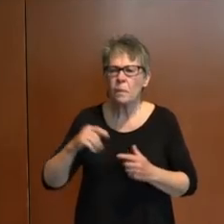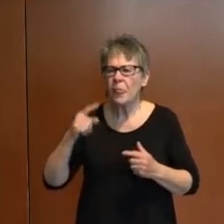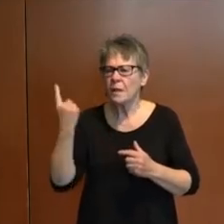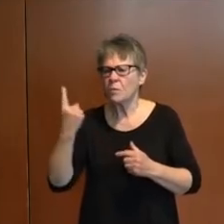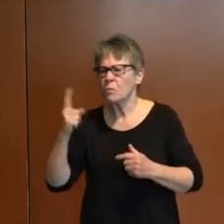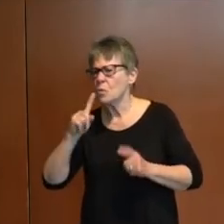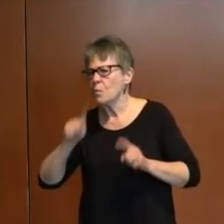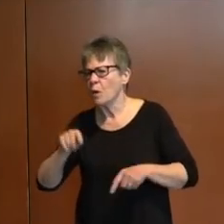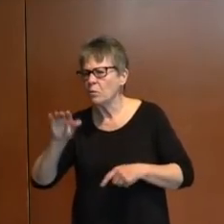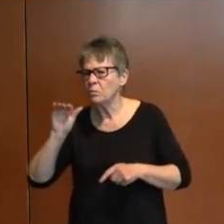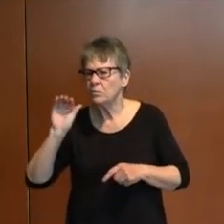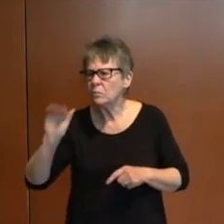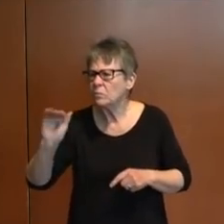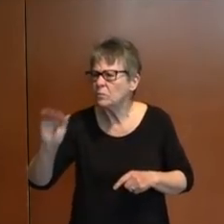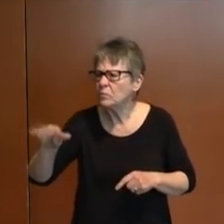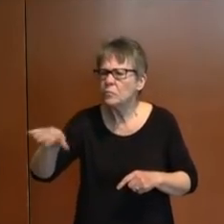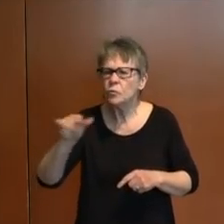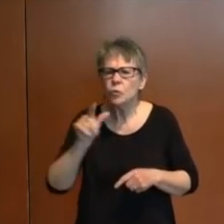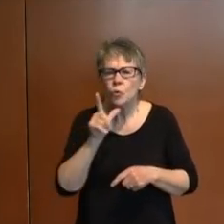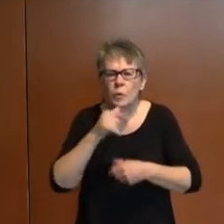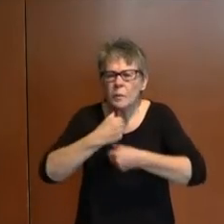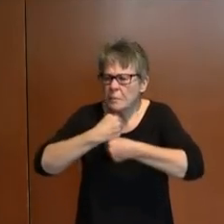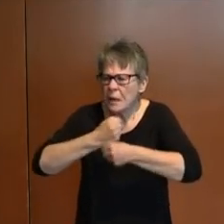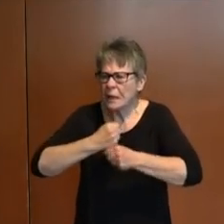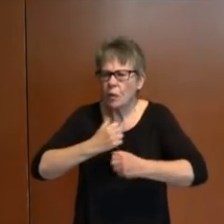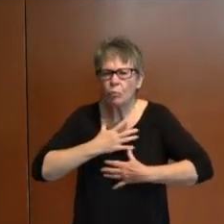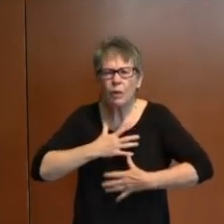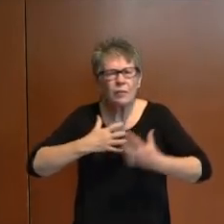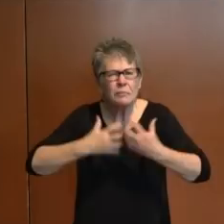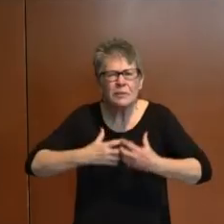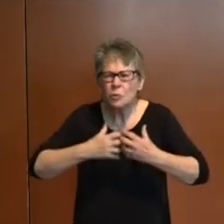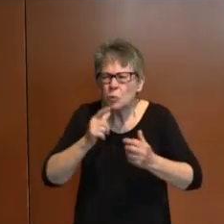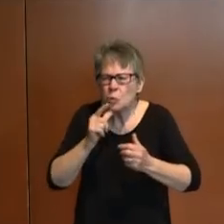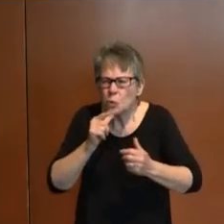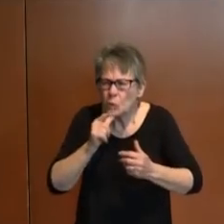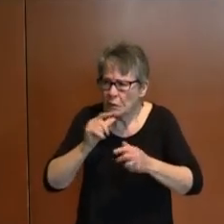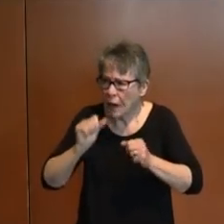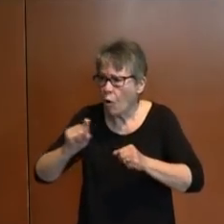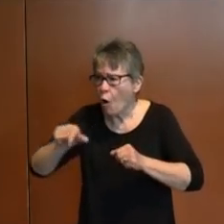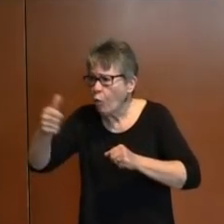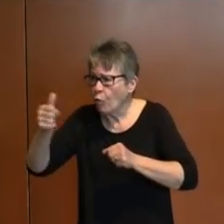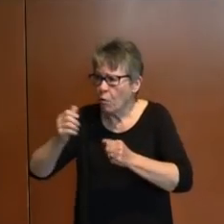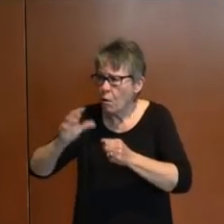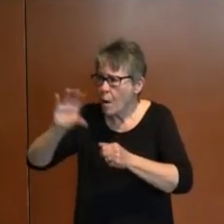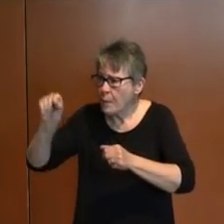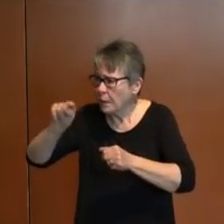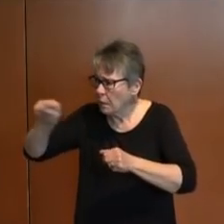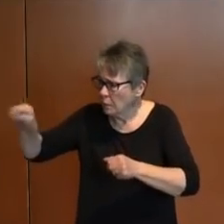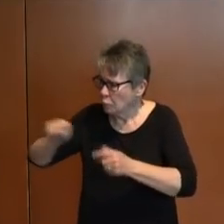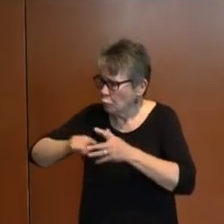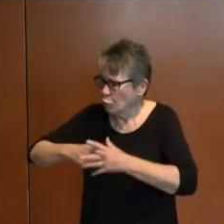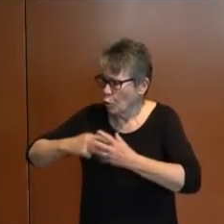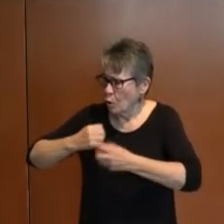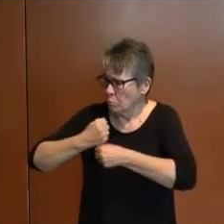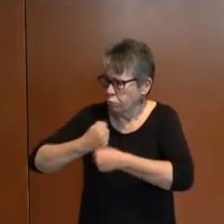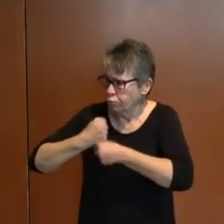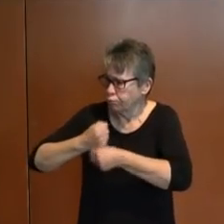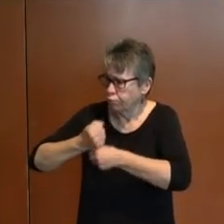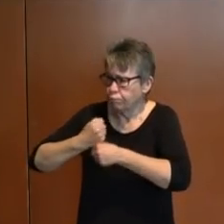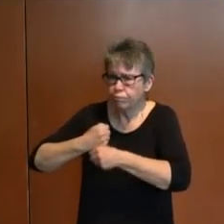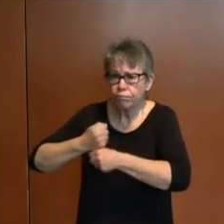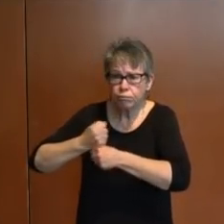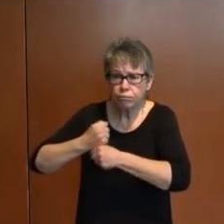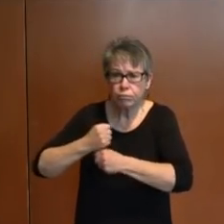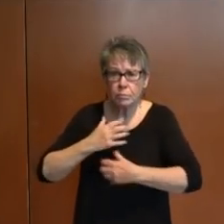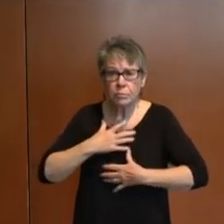start jump-starting that process? And I have questions about flatten the curve. So we have had a number of conversations both with folks in